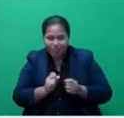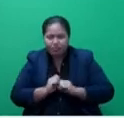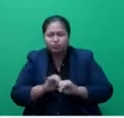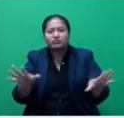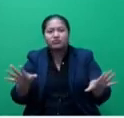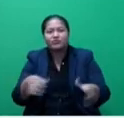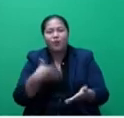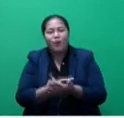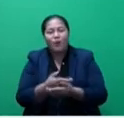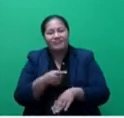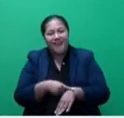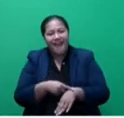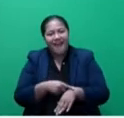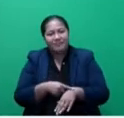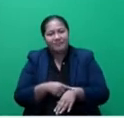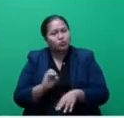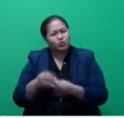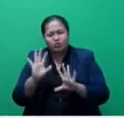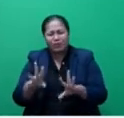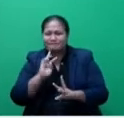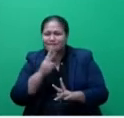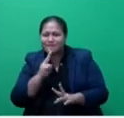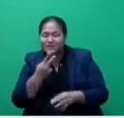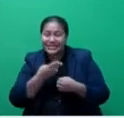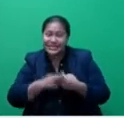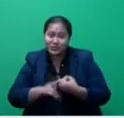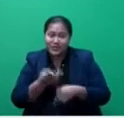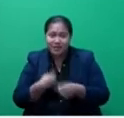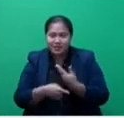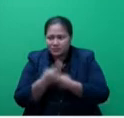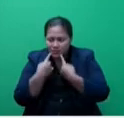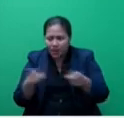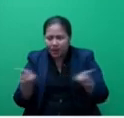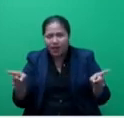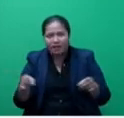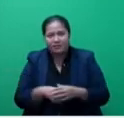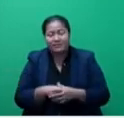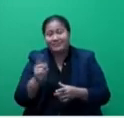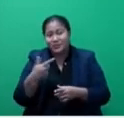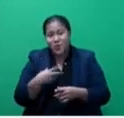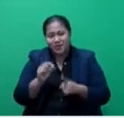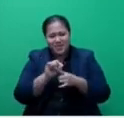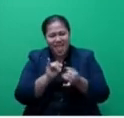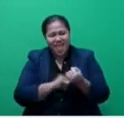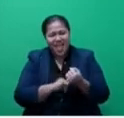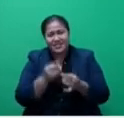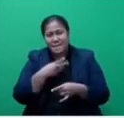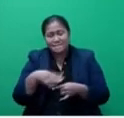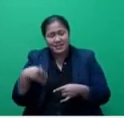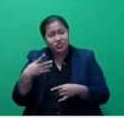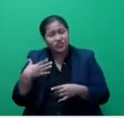and on point to counter fake news. The recent media release by the Permanent Secretary for the Ministry of Health and